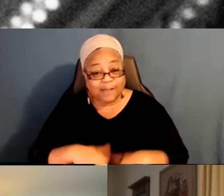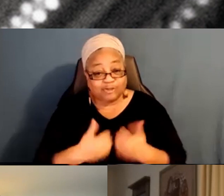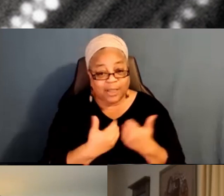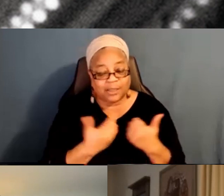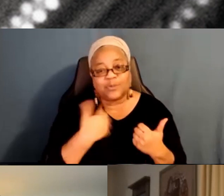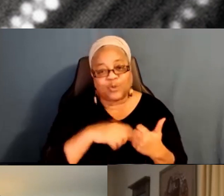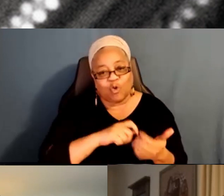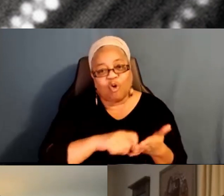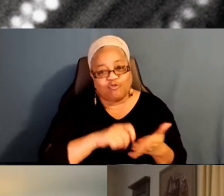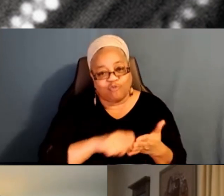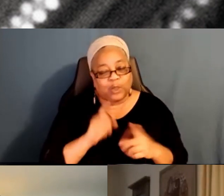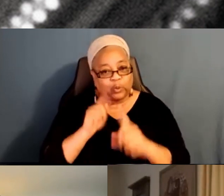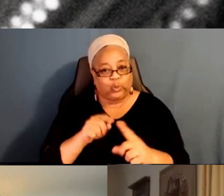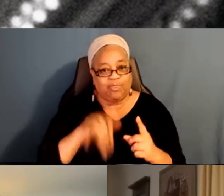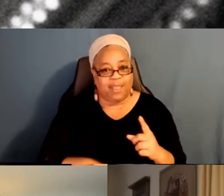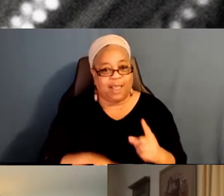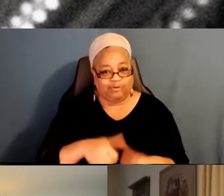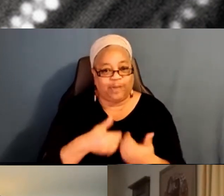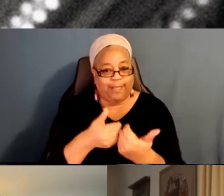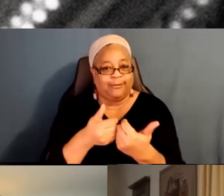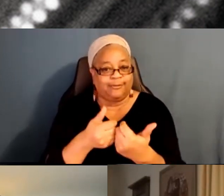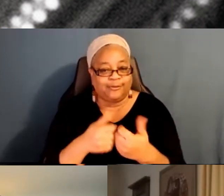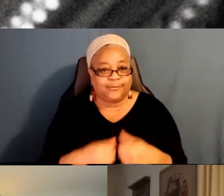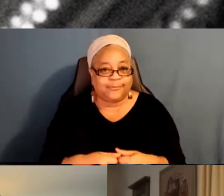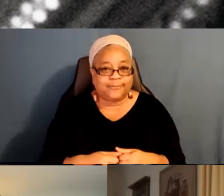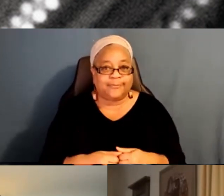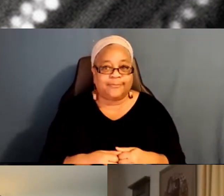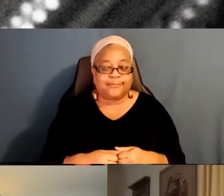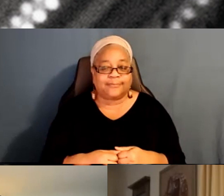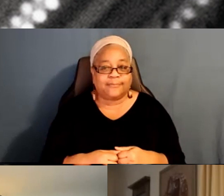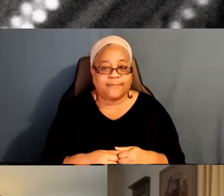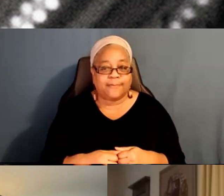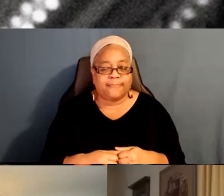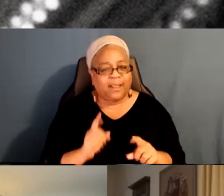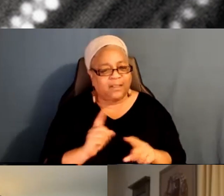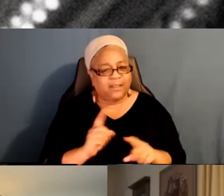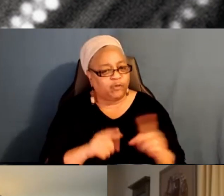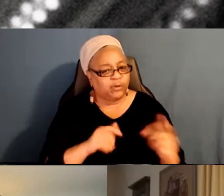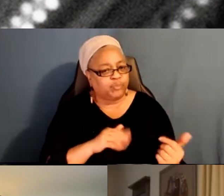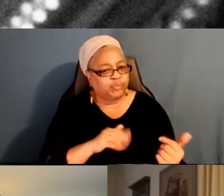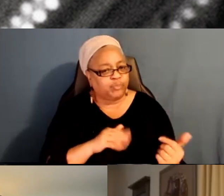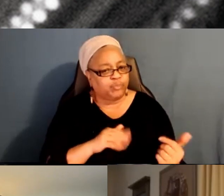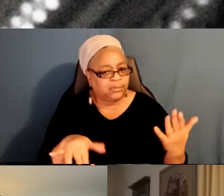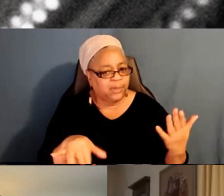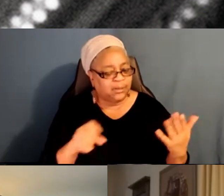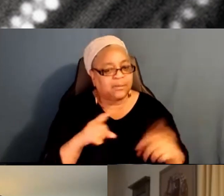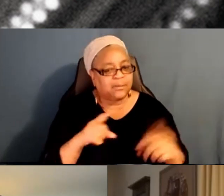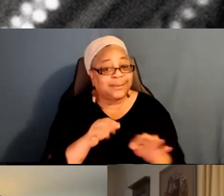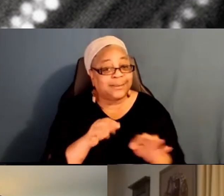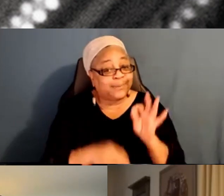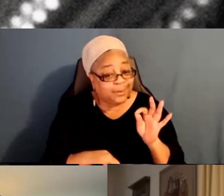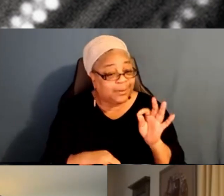write towards in different ways. And to be able to simply put it,